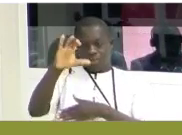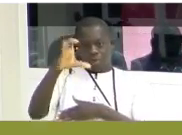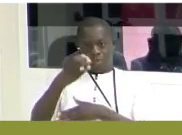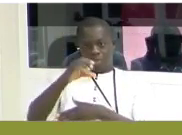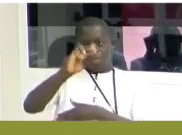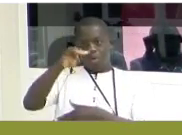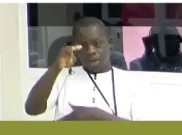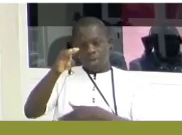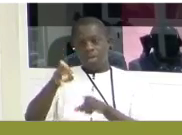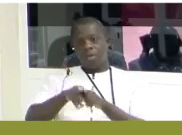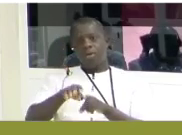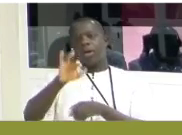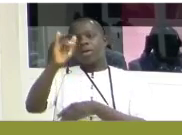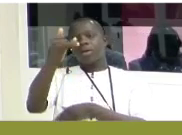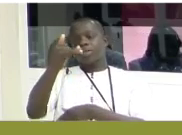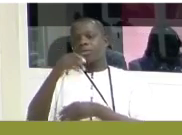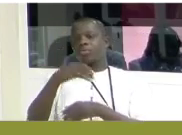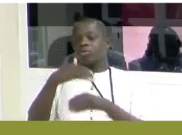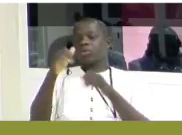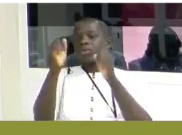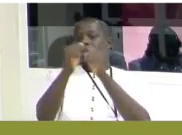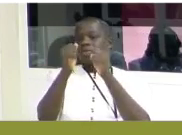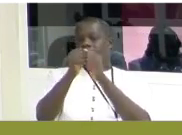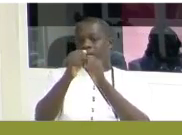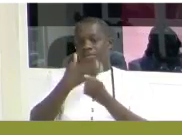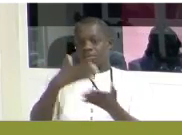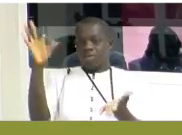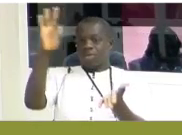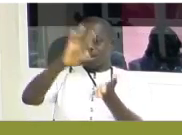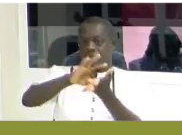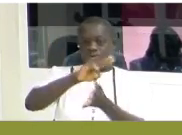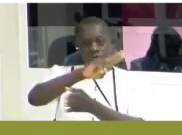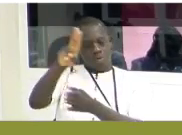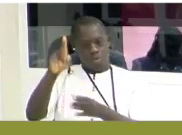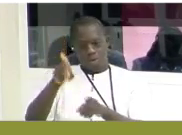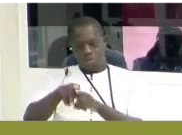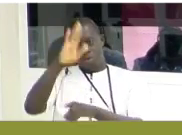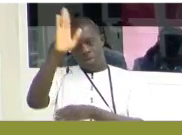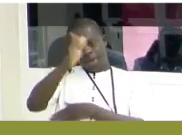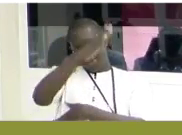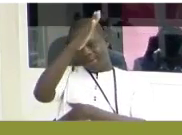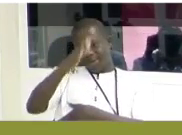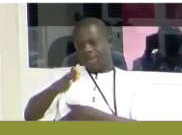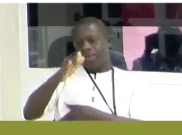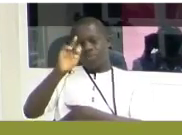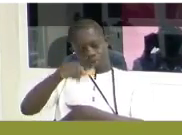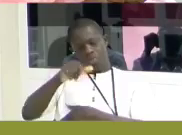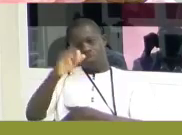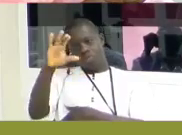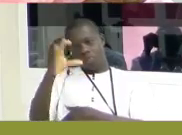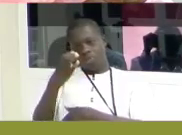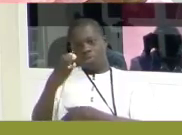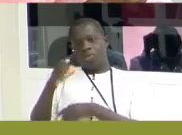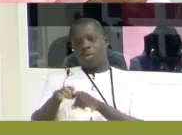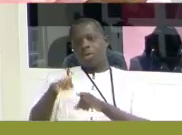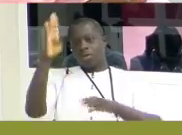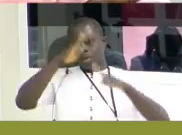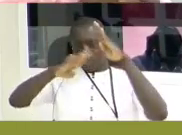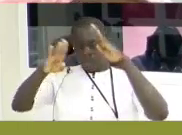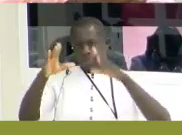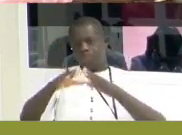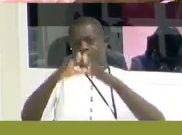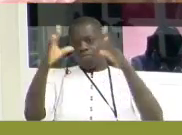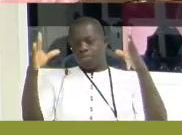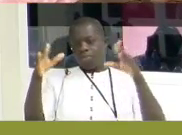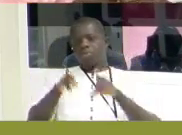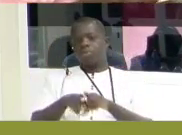will. I'm supposed to travel on Saturday, but don't worry, I'll cancel that. Sorry about that, but thank you again very much indeed. And we